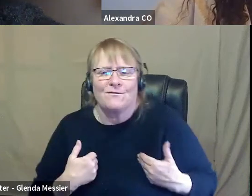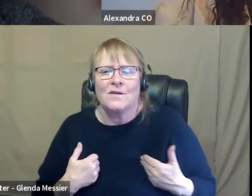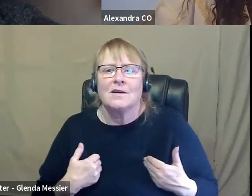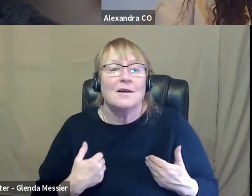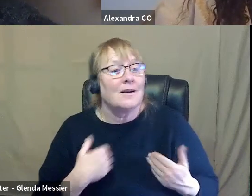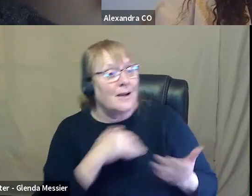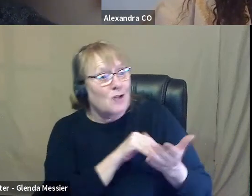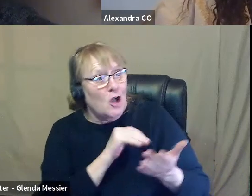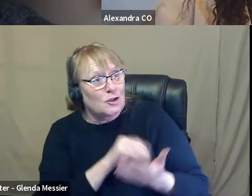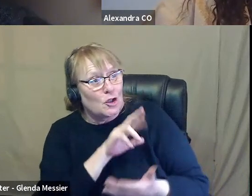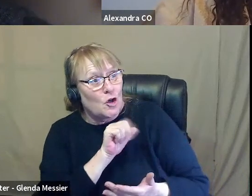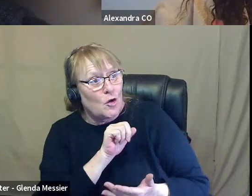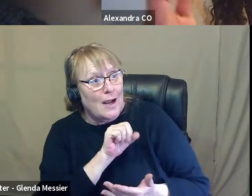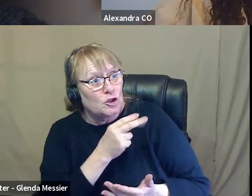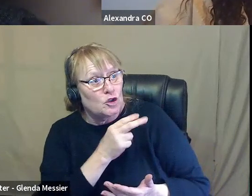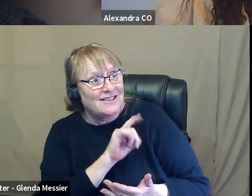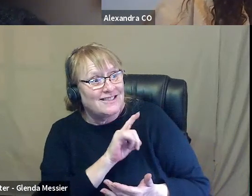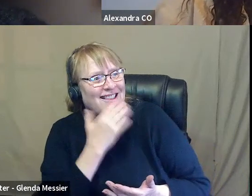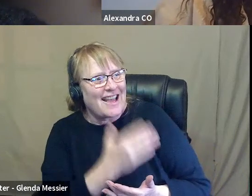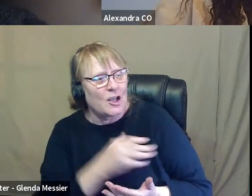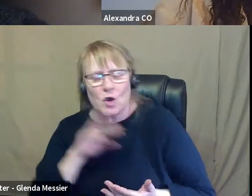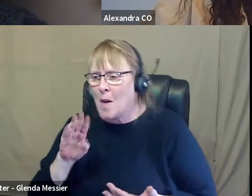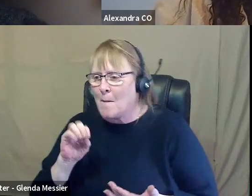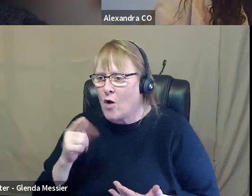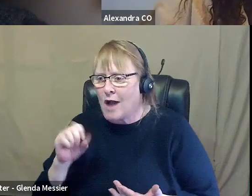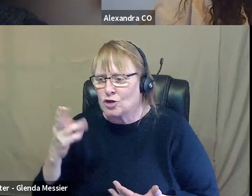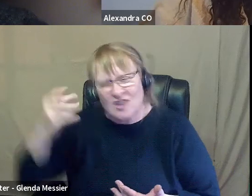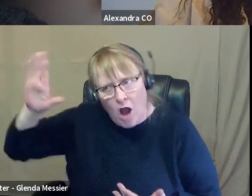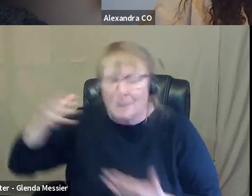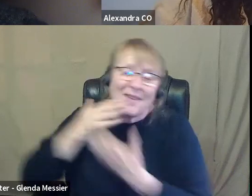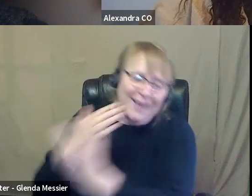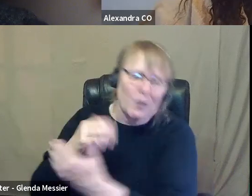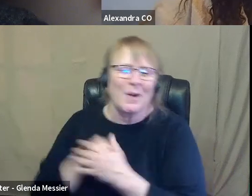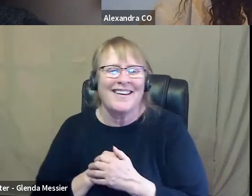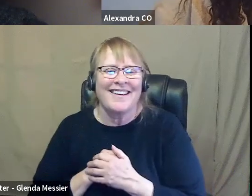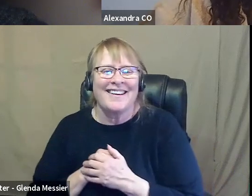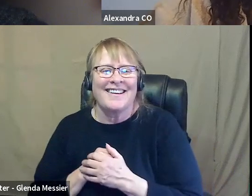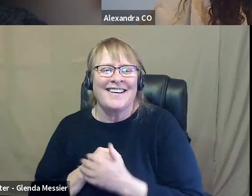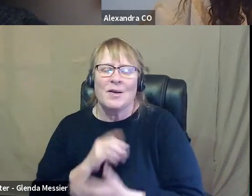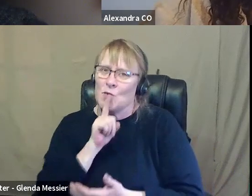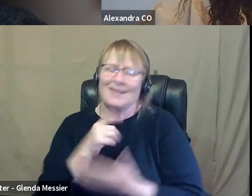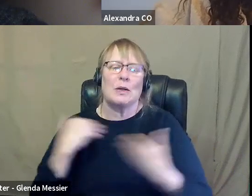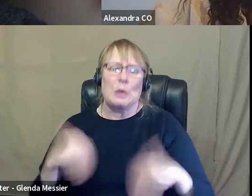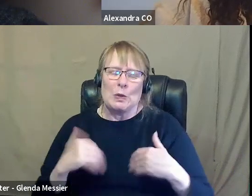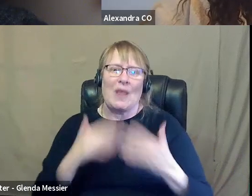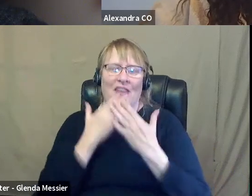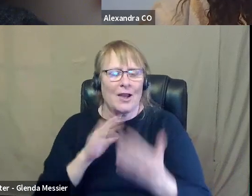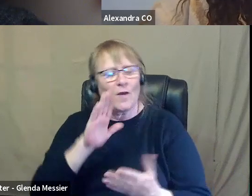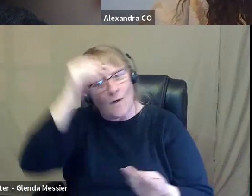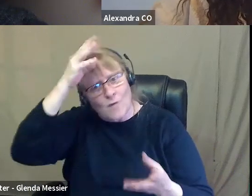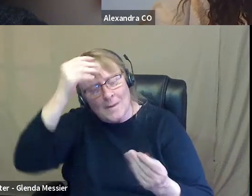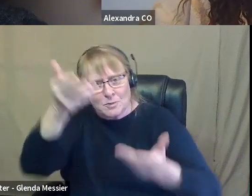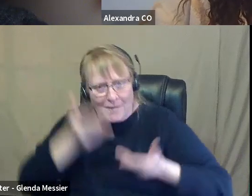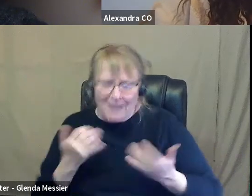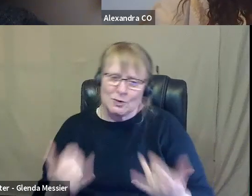Dr. Rashid. Thank you, Dr. Bola. Thank you. Already gone. And we're really, really thankful for the wealth of information you've